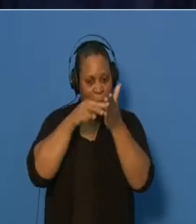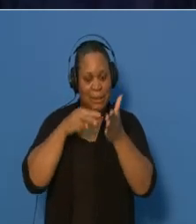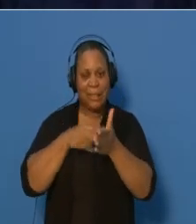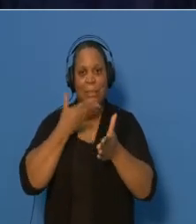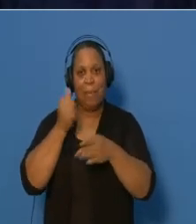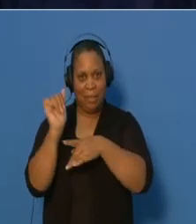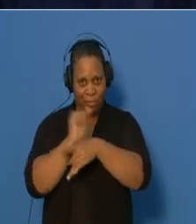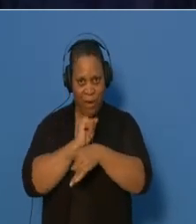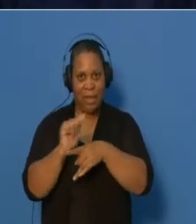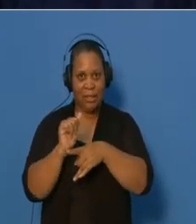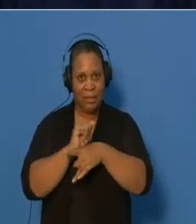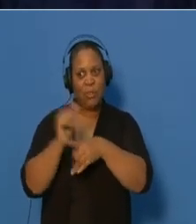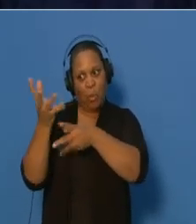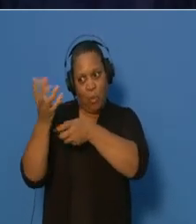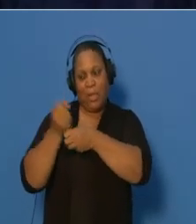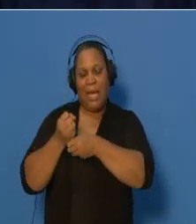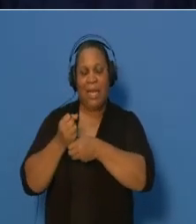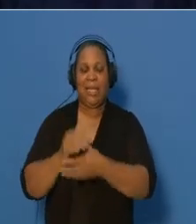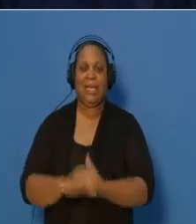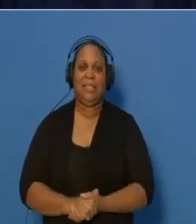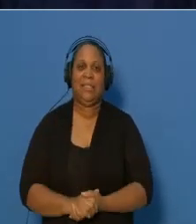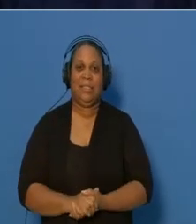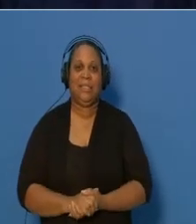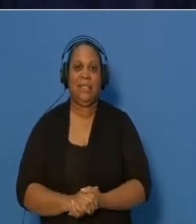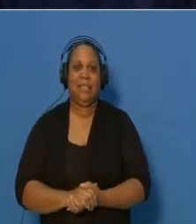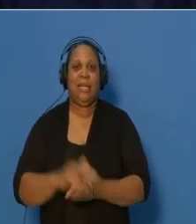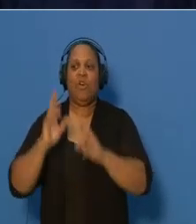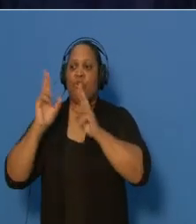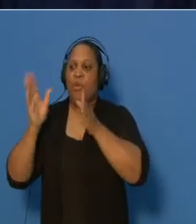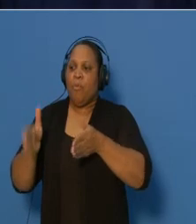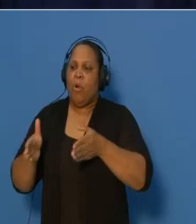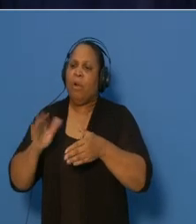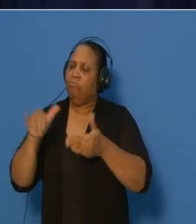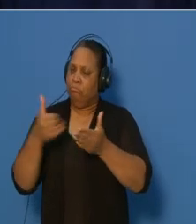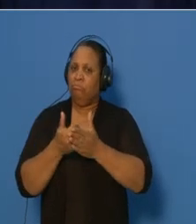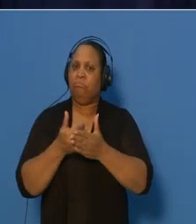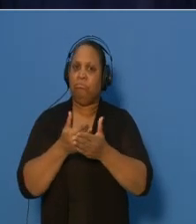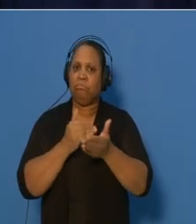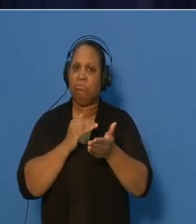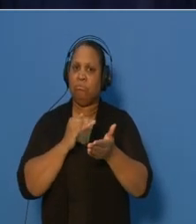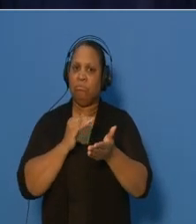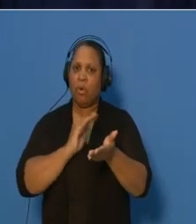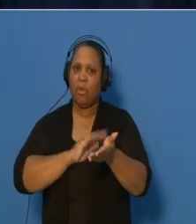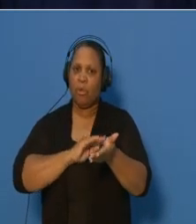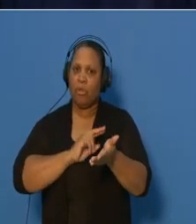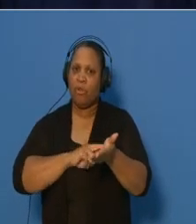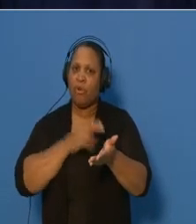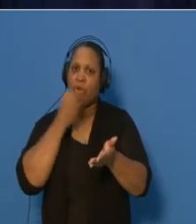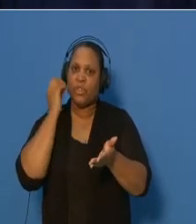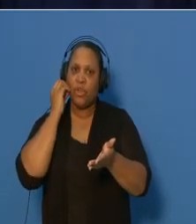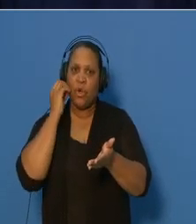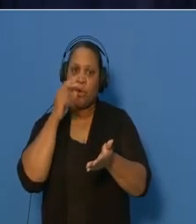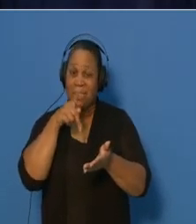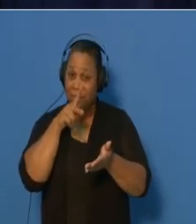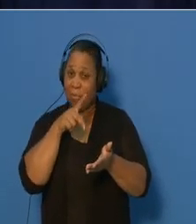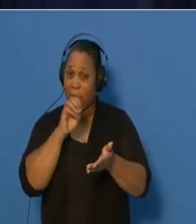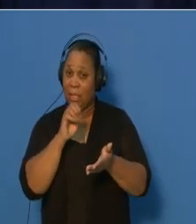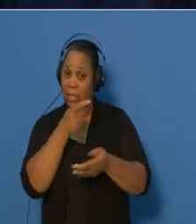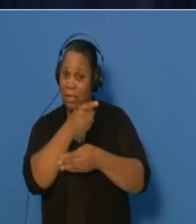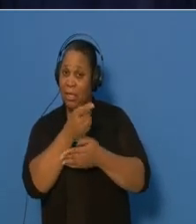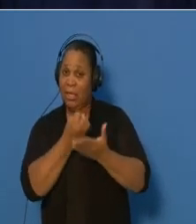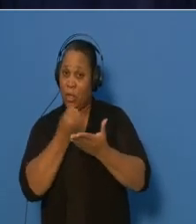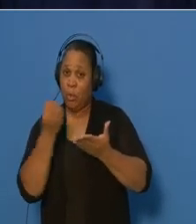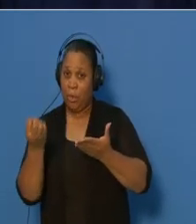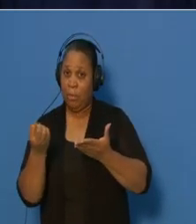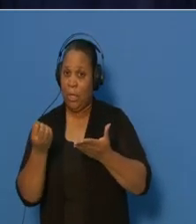what we're getting. Are all the nursing homes have PPE equipment?